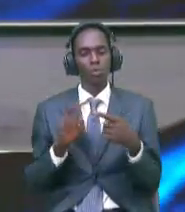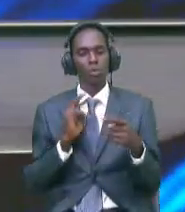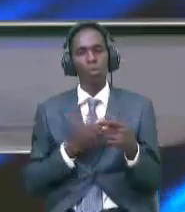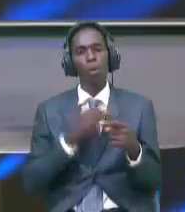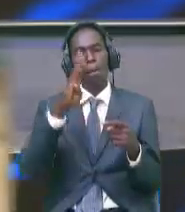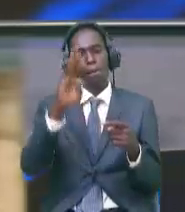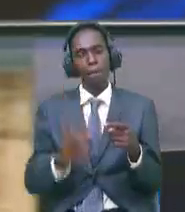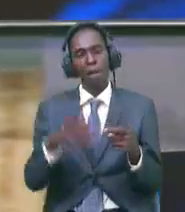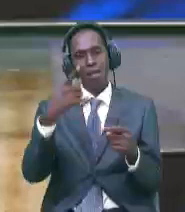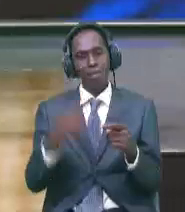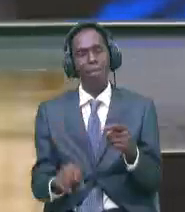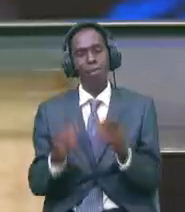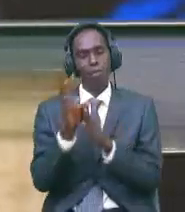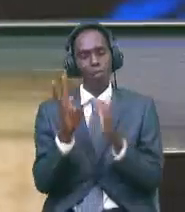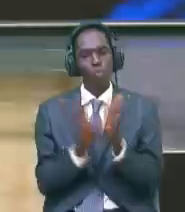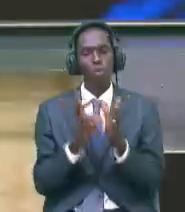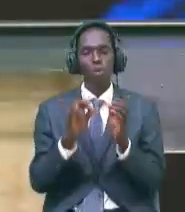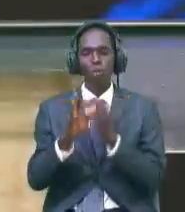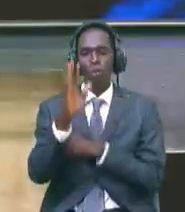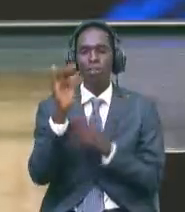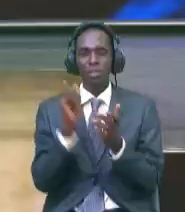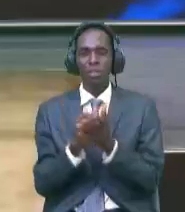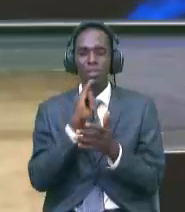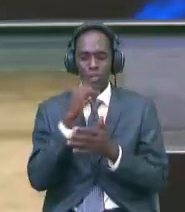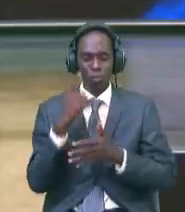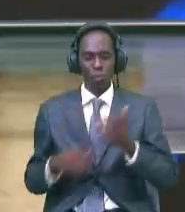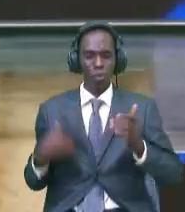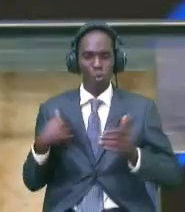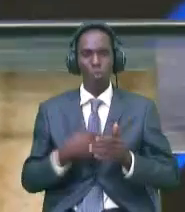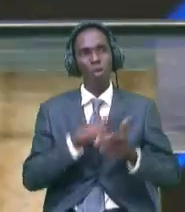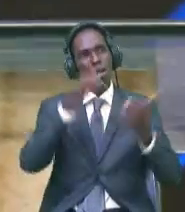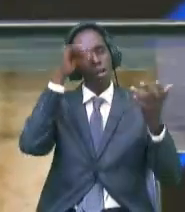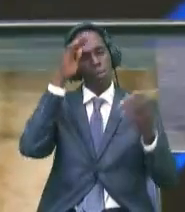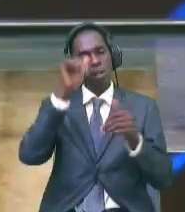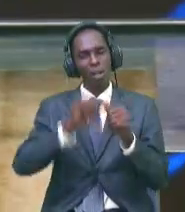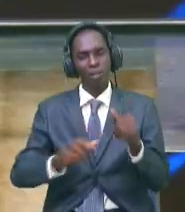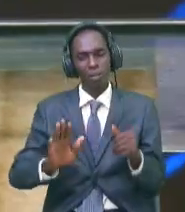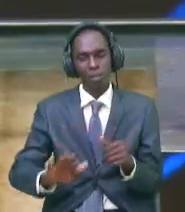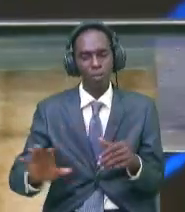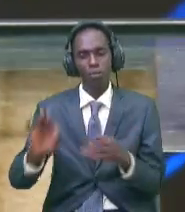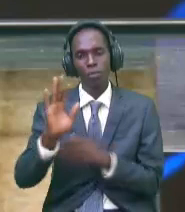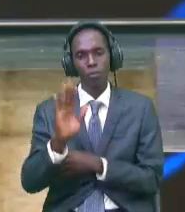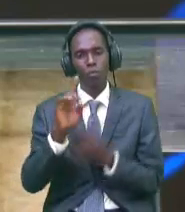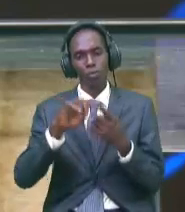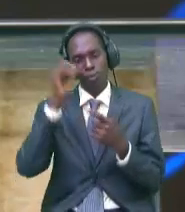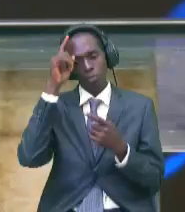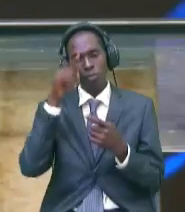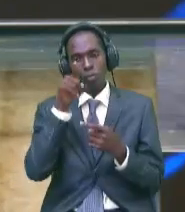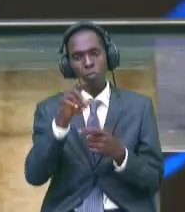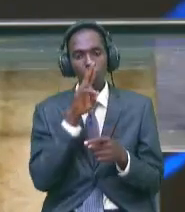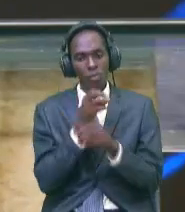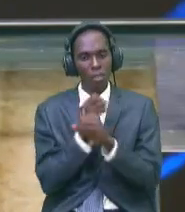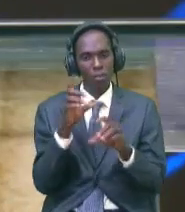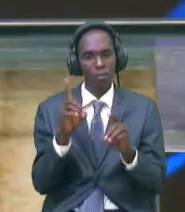God. And that's what we expect from every child of God who understands, I'm saved, I belong to the Lord,